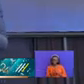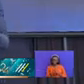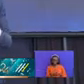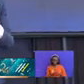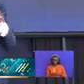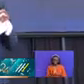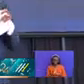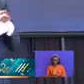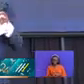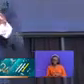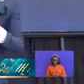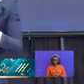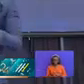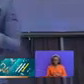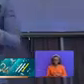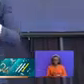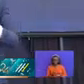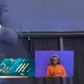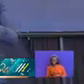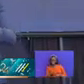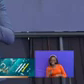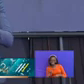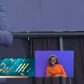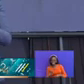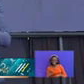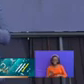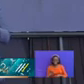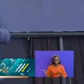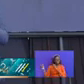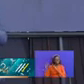our generation Bishop I wish you can see them